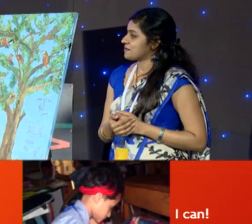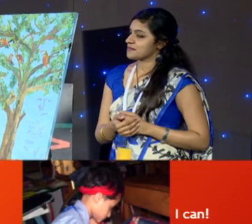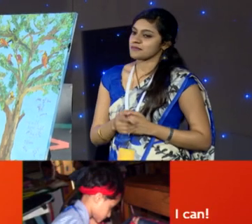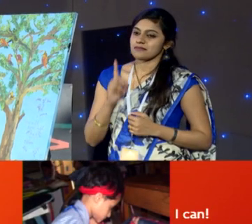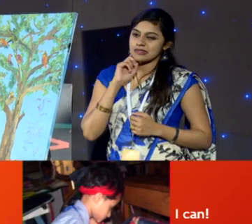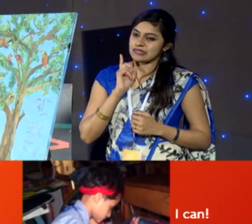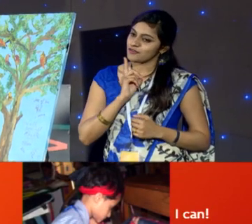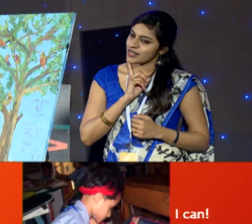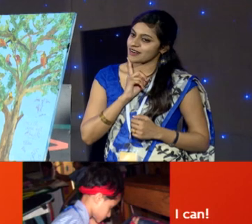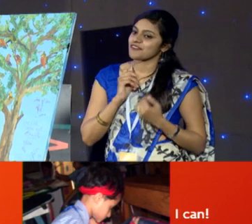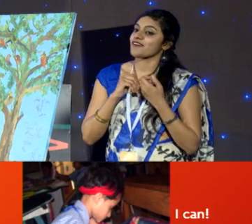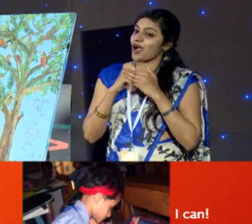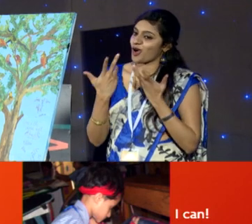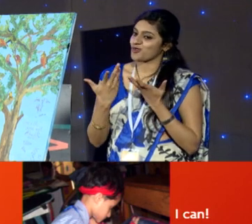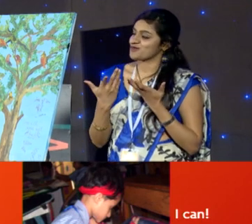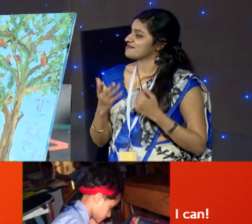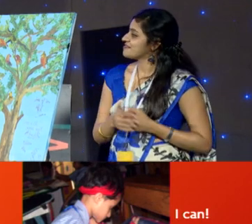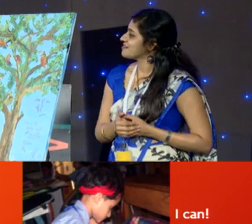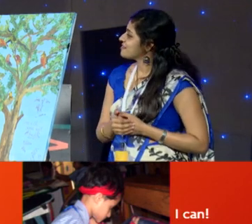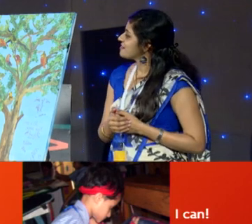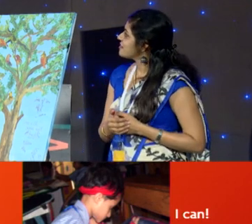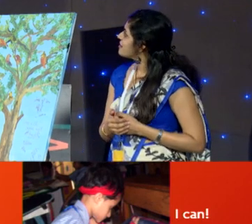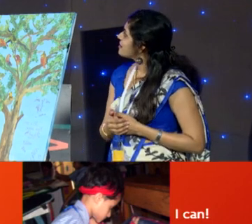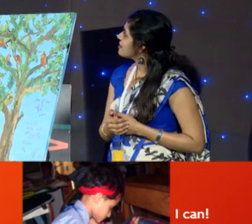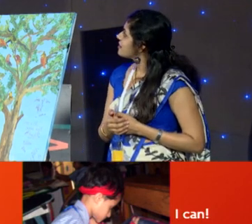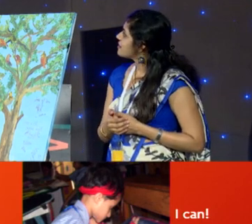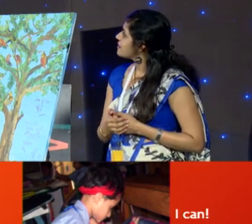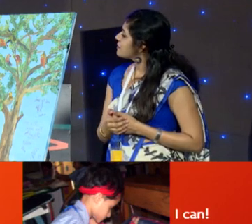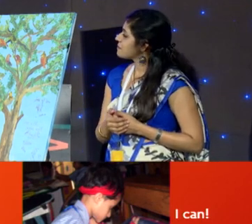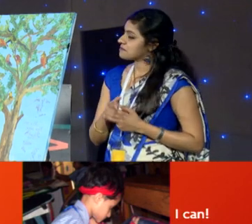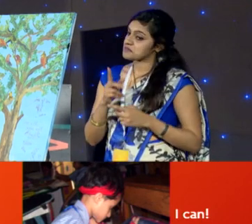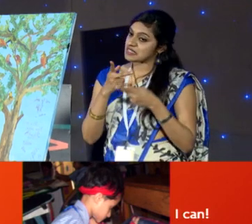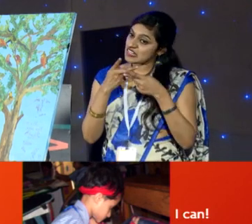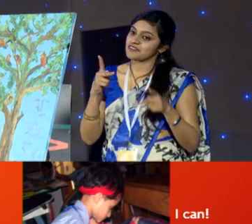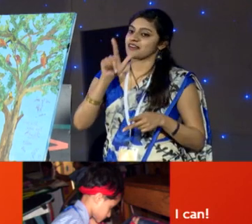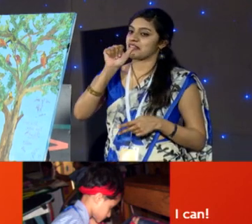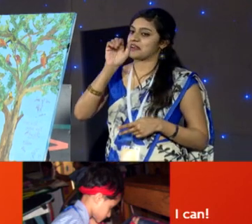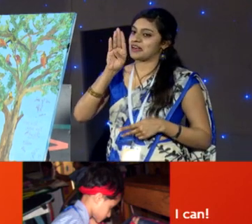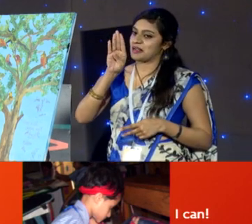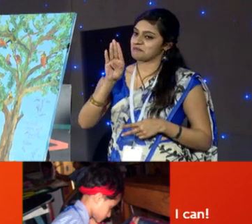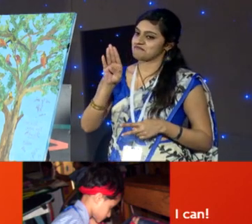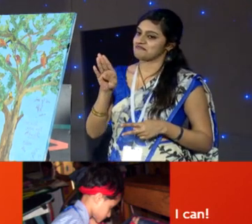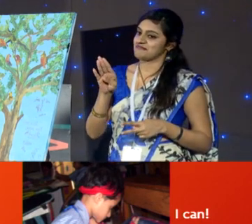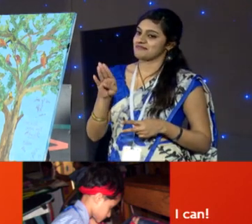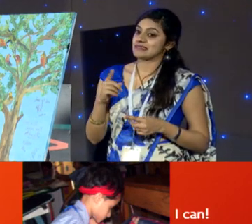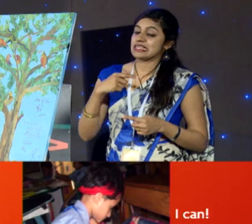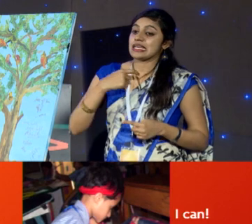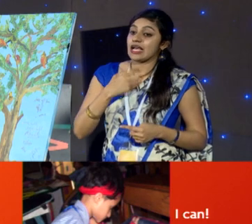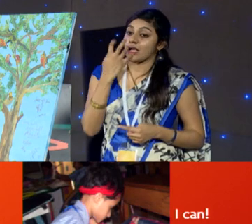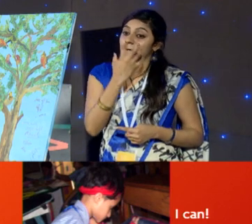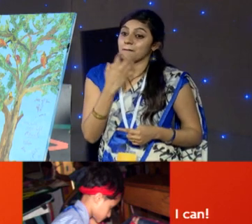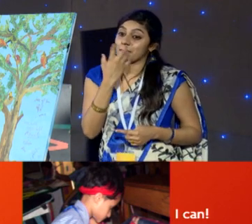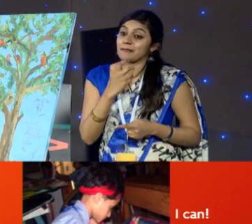and hearing impairment. We have a lab for them, which gives regular speech training,